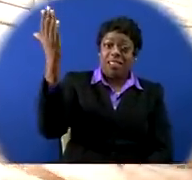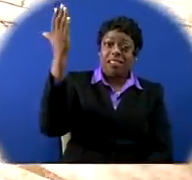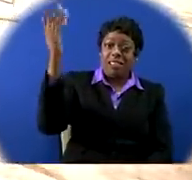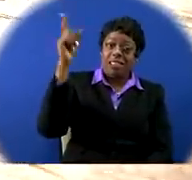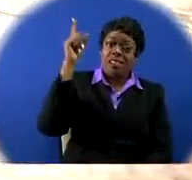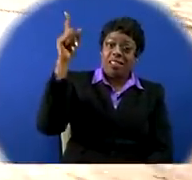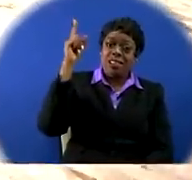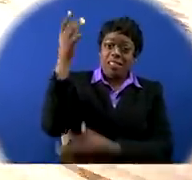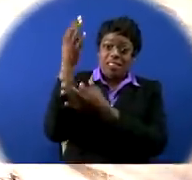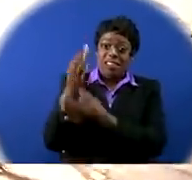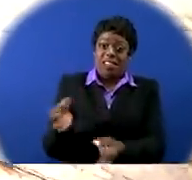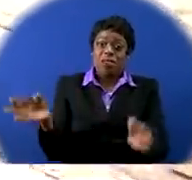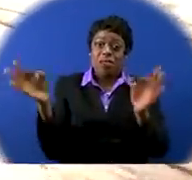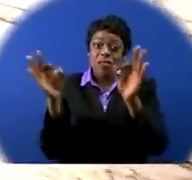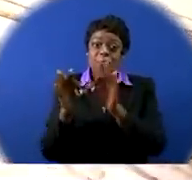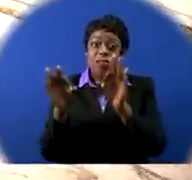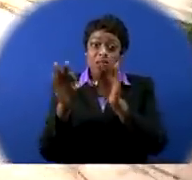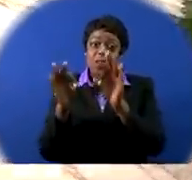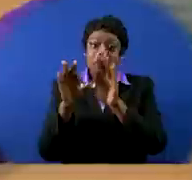he's worthy.